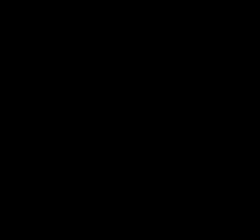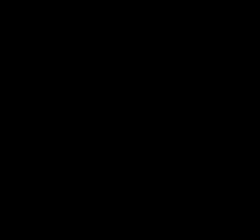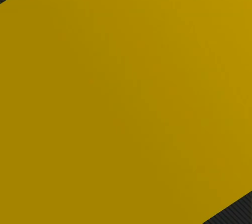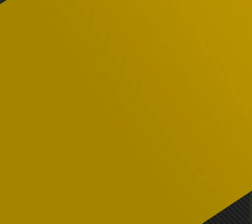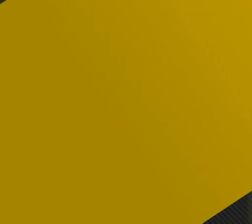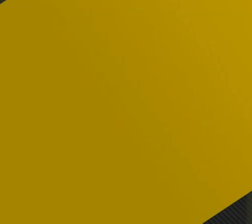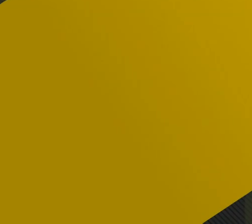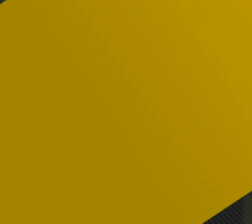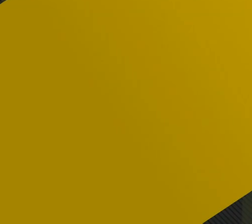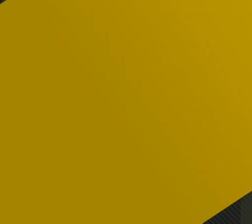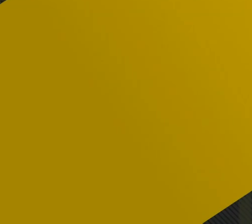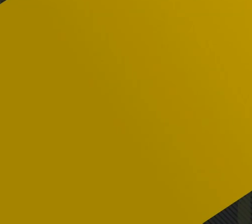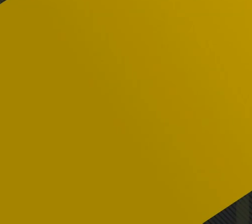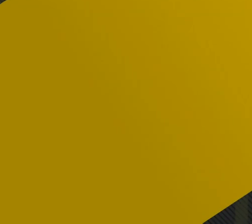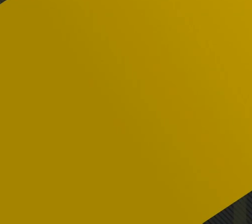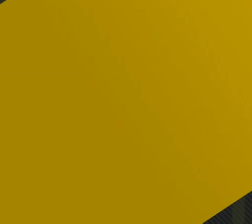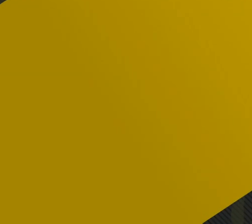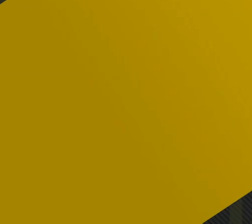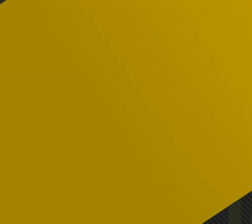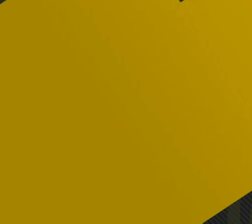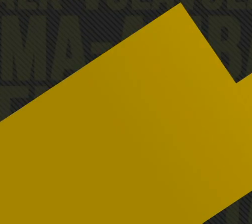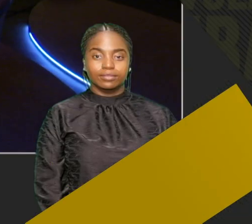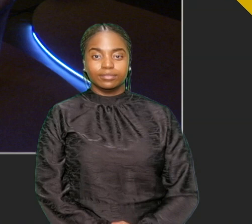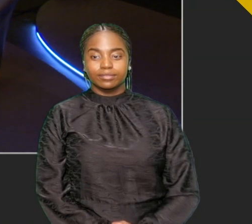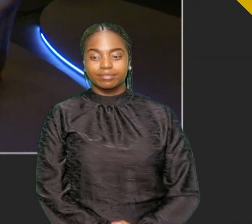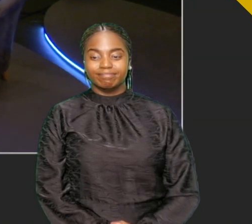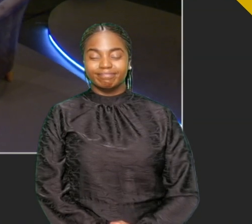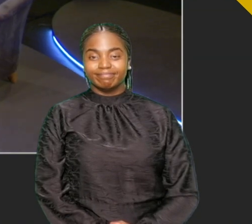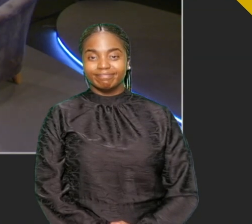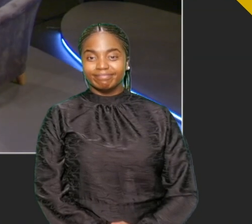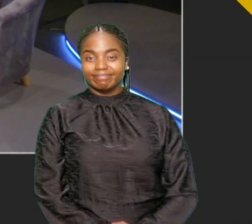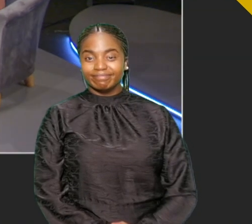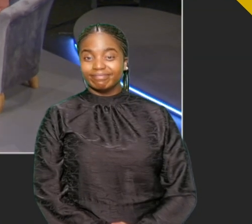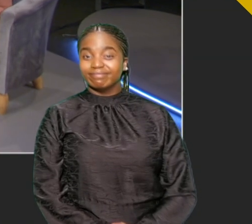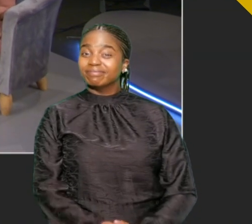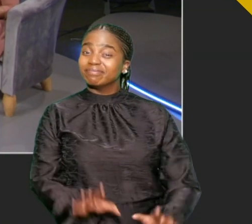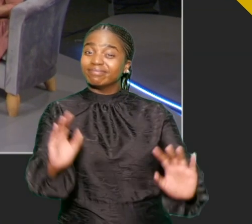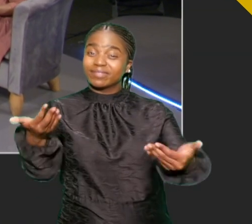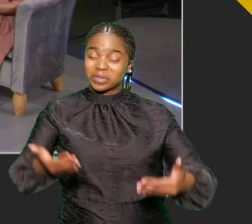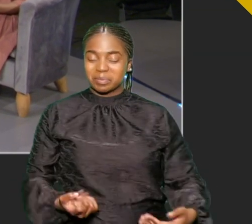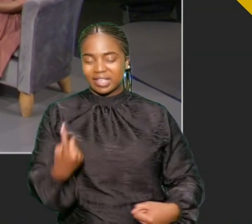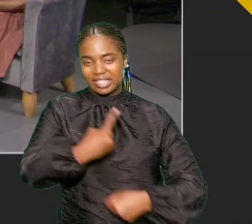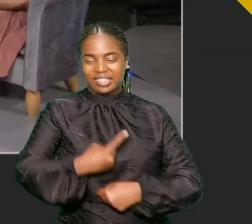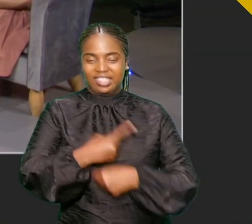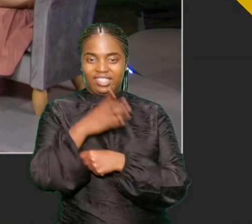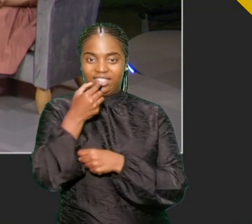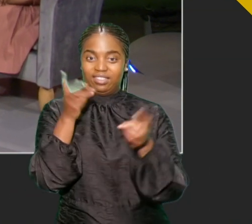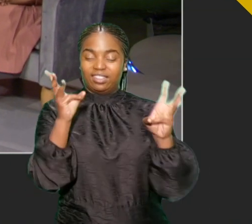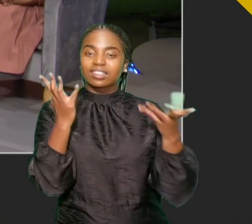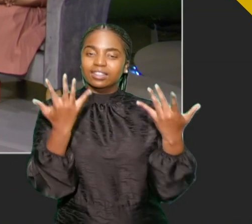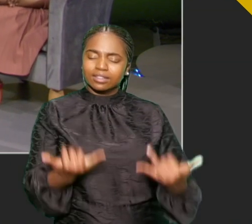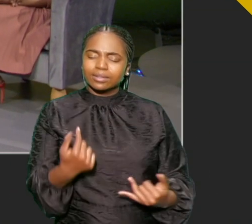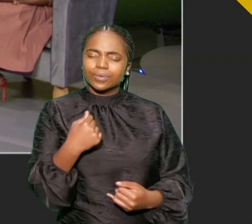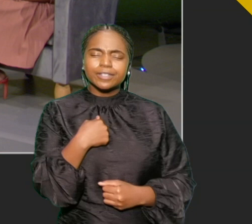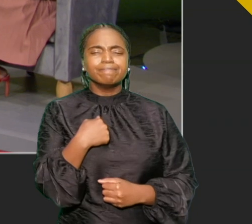Mo Welcome back to Daily Thetha. If you've just joined us, we're talking about